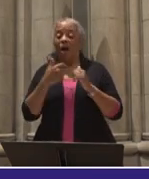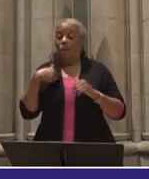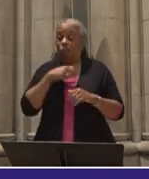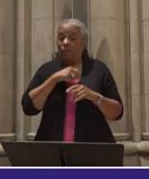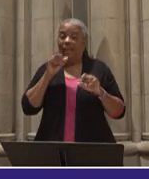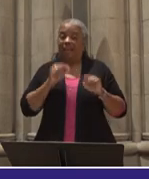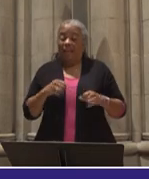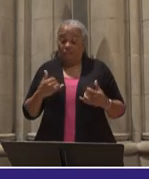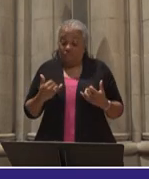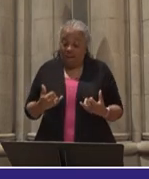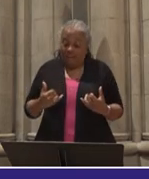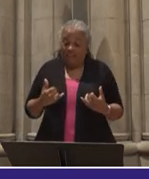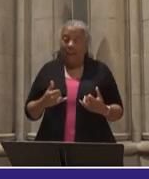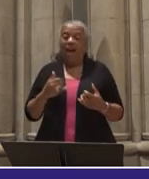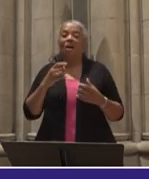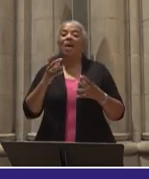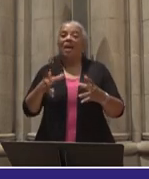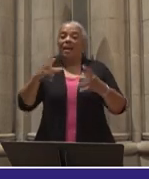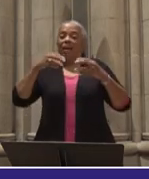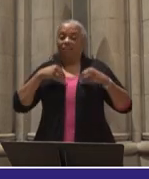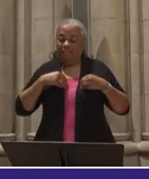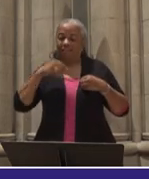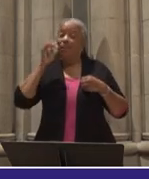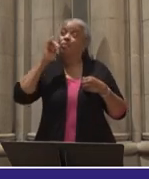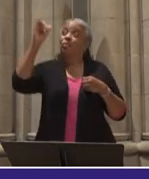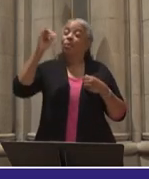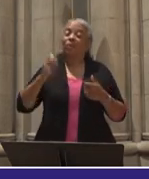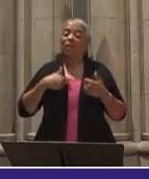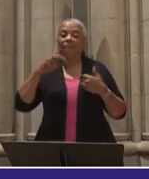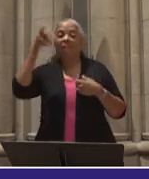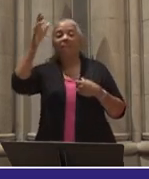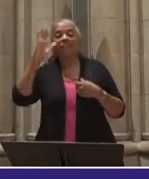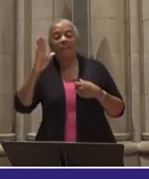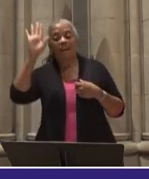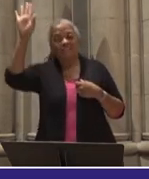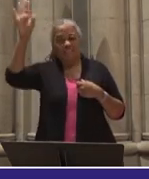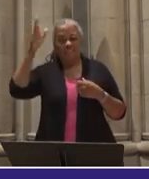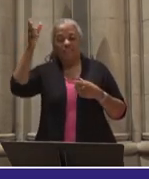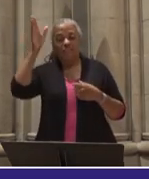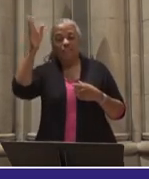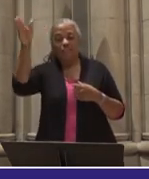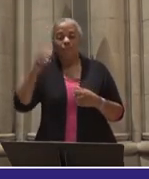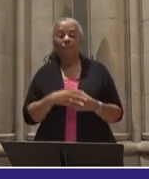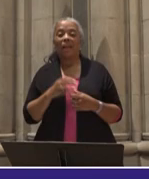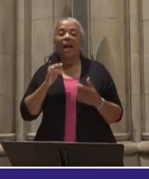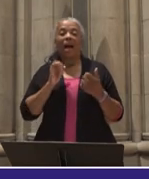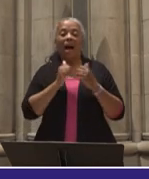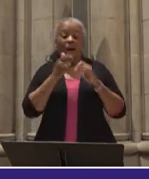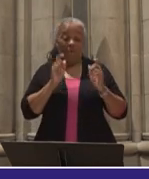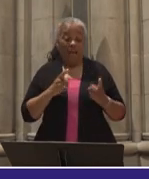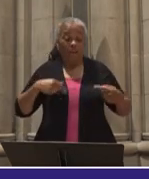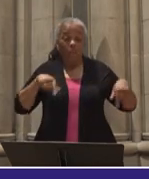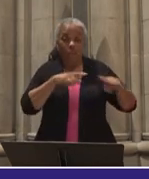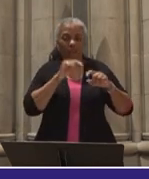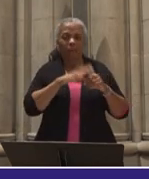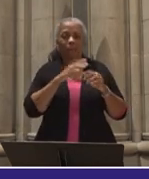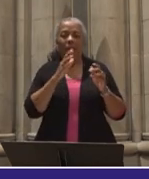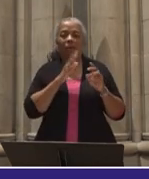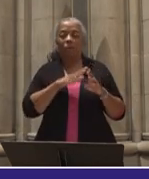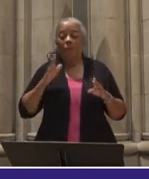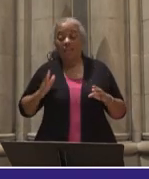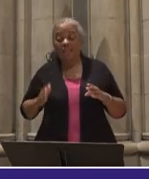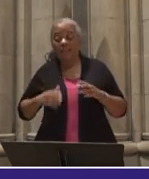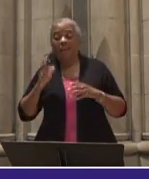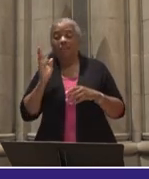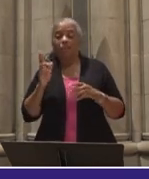the eternal life that is God's future. How can we be on the side of history with our